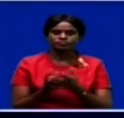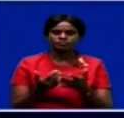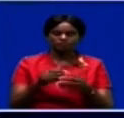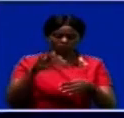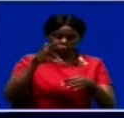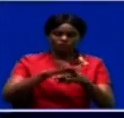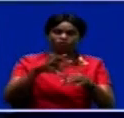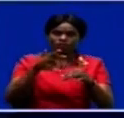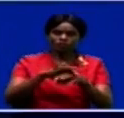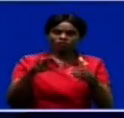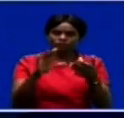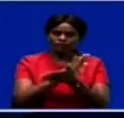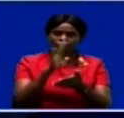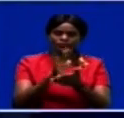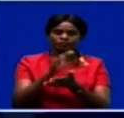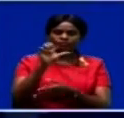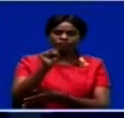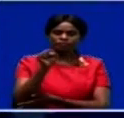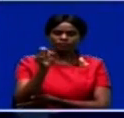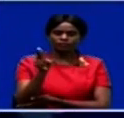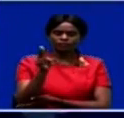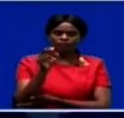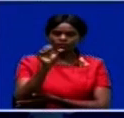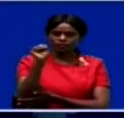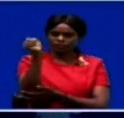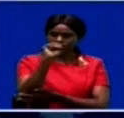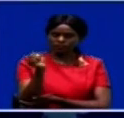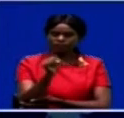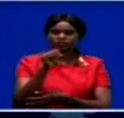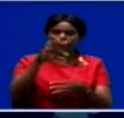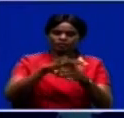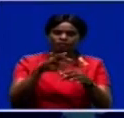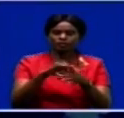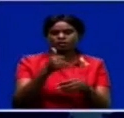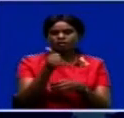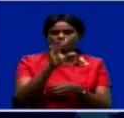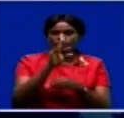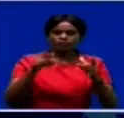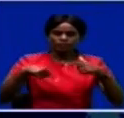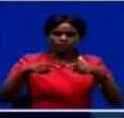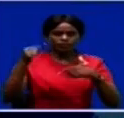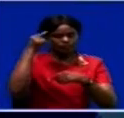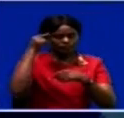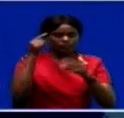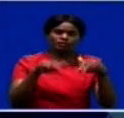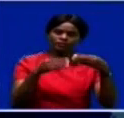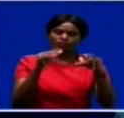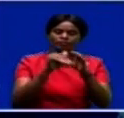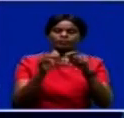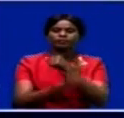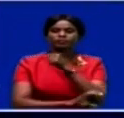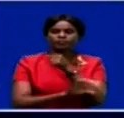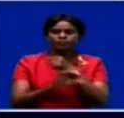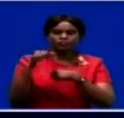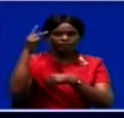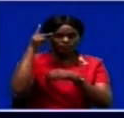Ballot papers for the Sesheke parliamentary by-election and 7 other local government by-elections have been delivered in the country, and